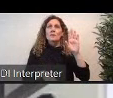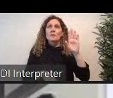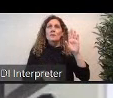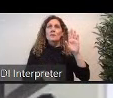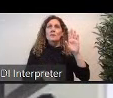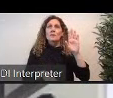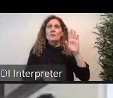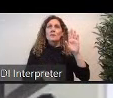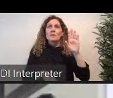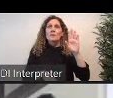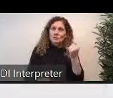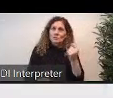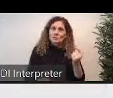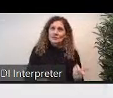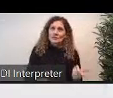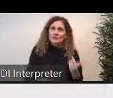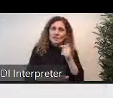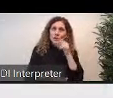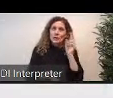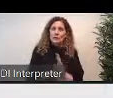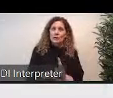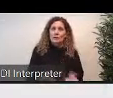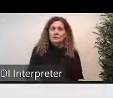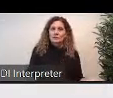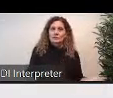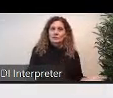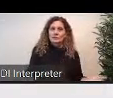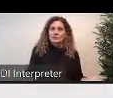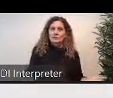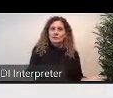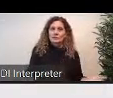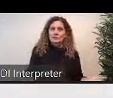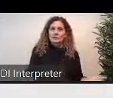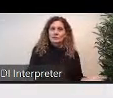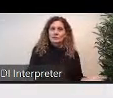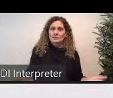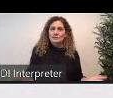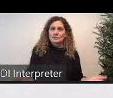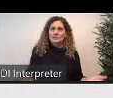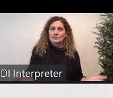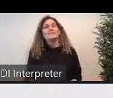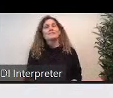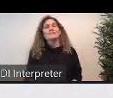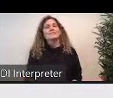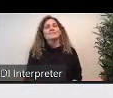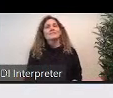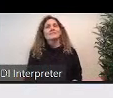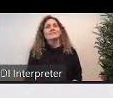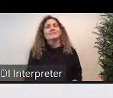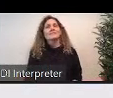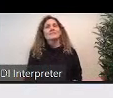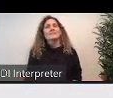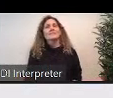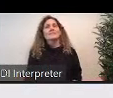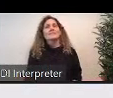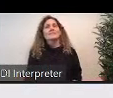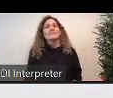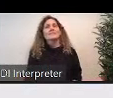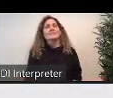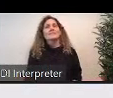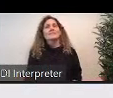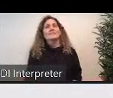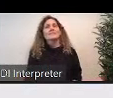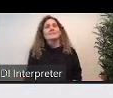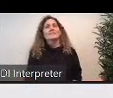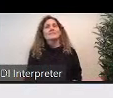All right. One more question. It looks like if anybody else has any other questions, please be sure to